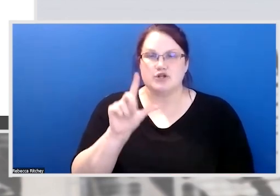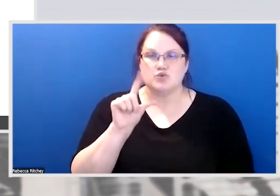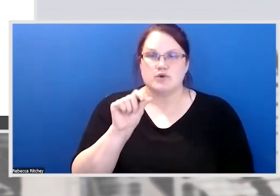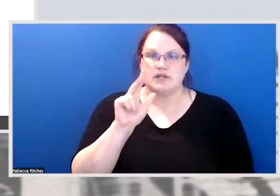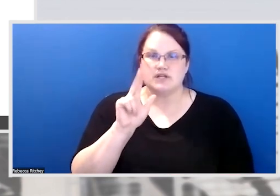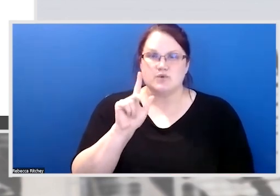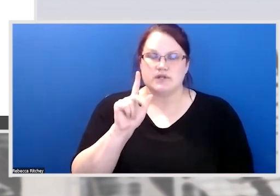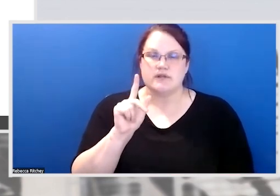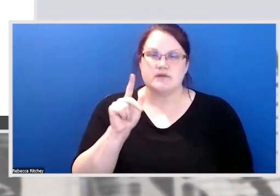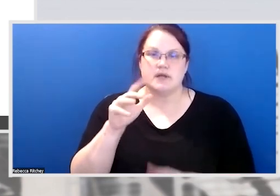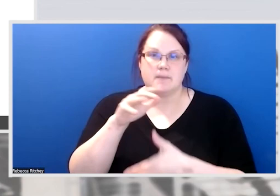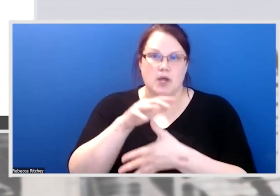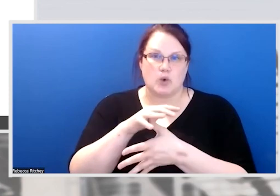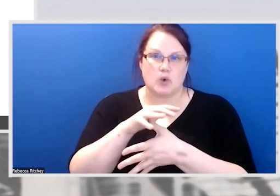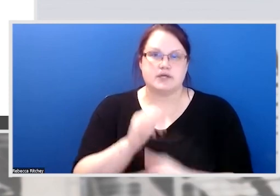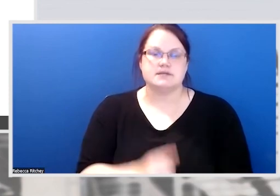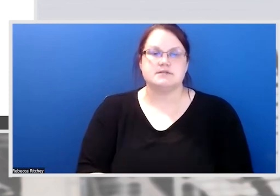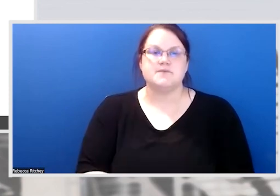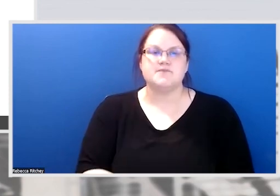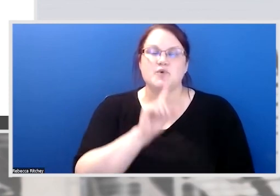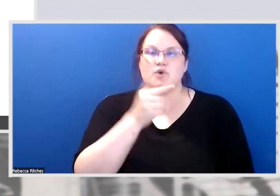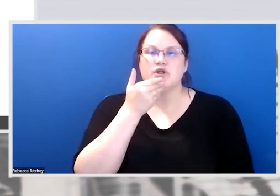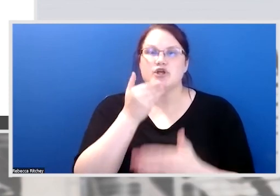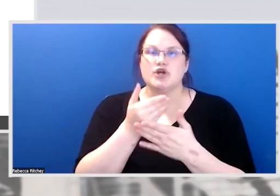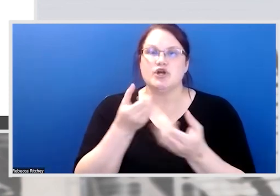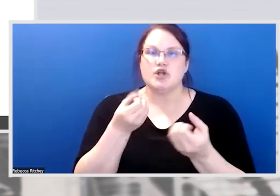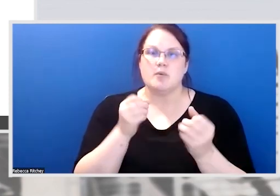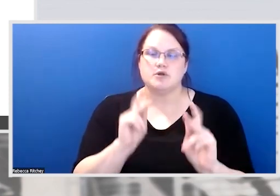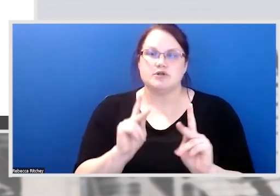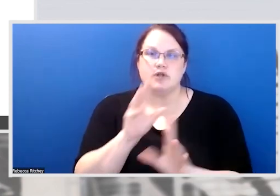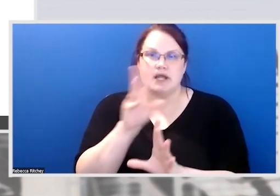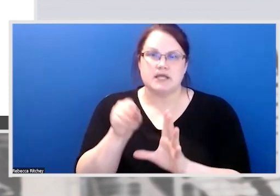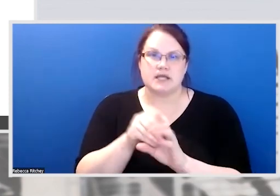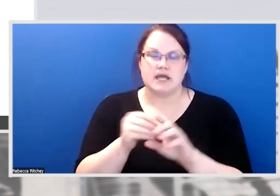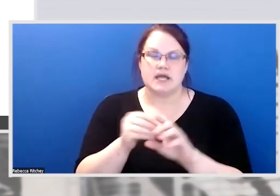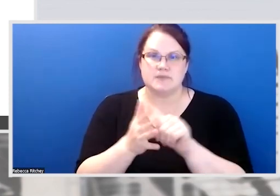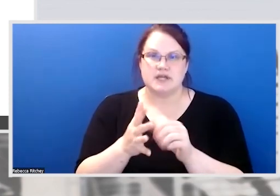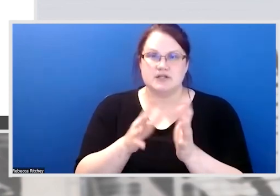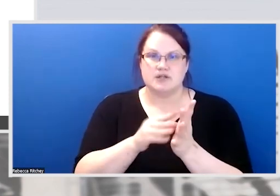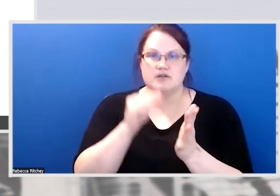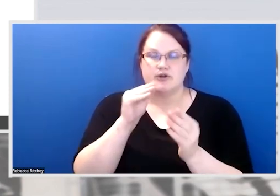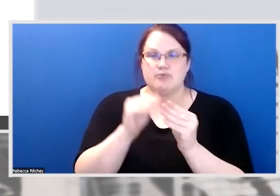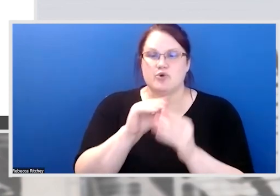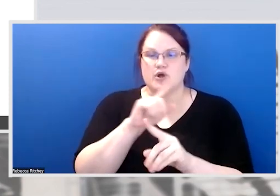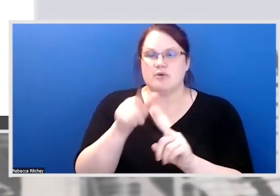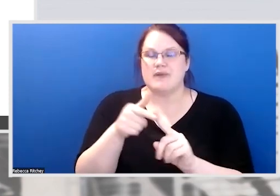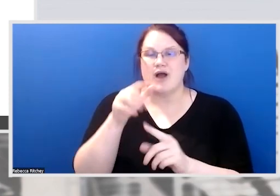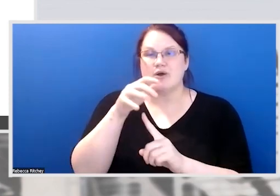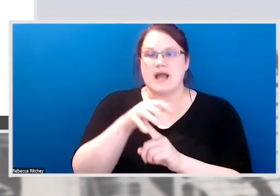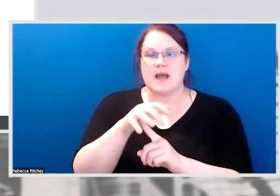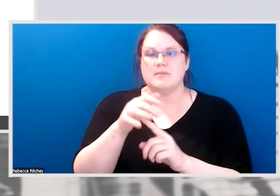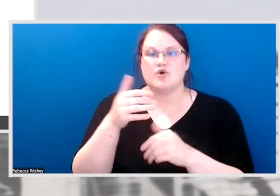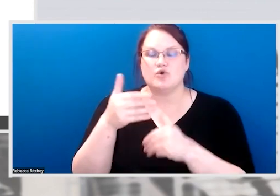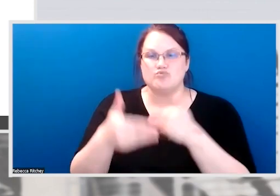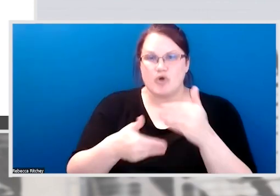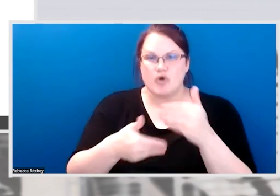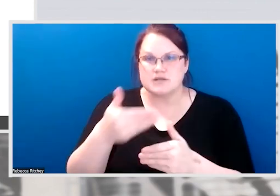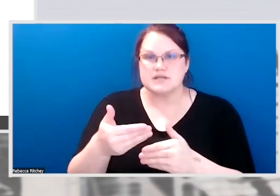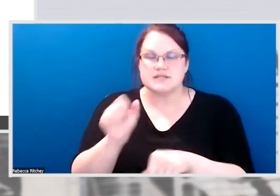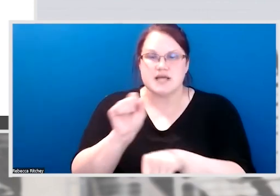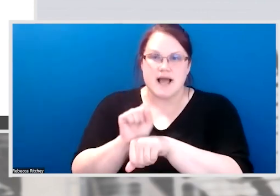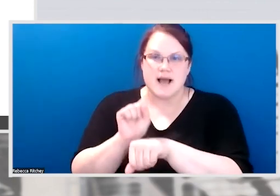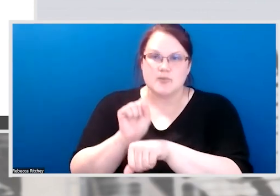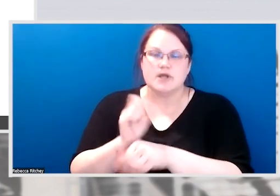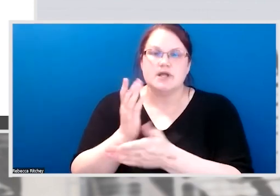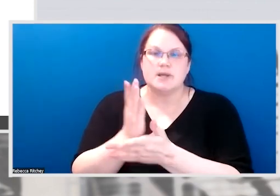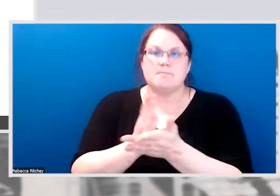budget priorities. So there's some great opportunities on our Engage page to learn more about the capital process, the upcoming operating budget meeting,